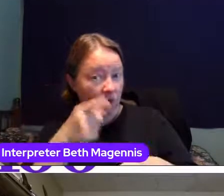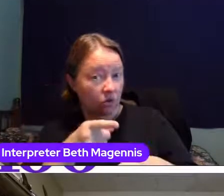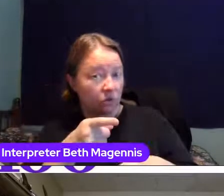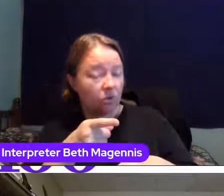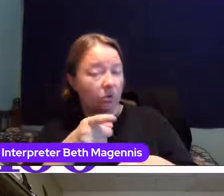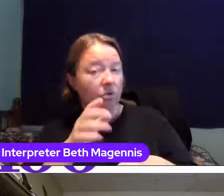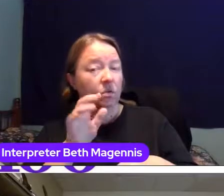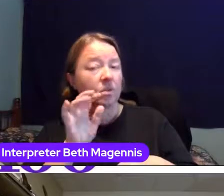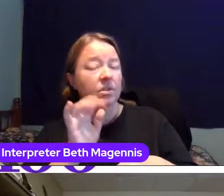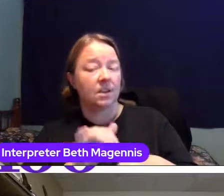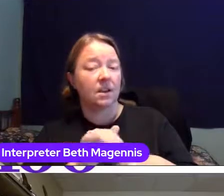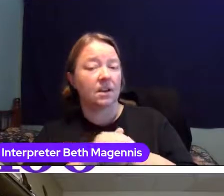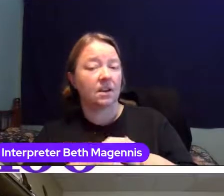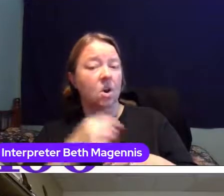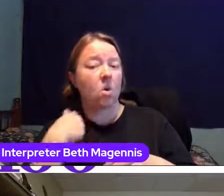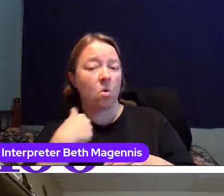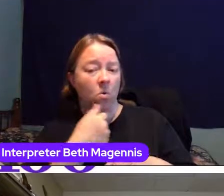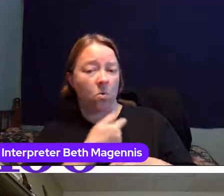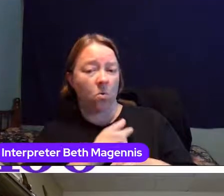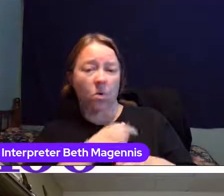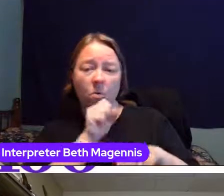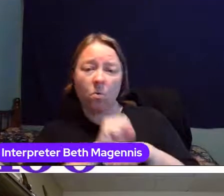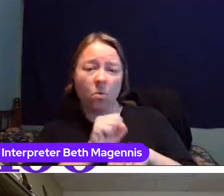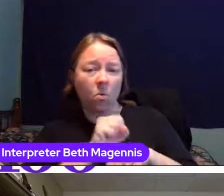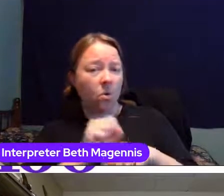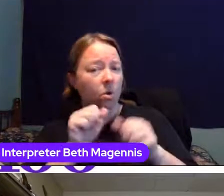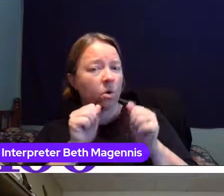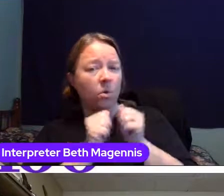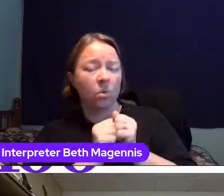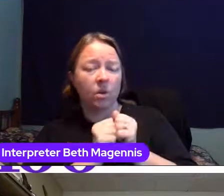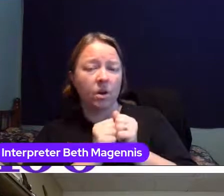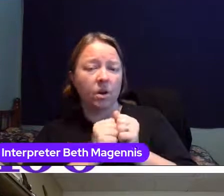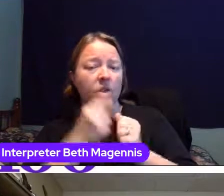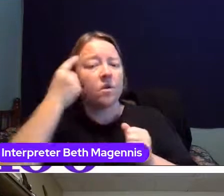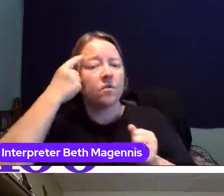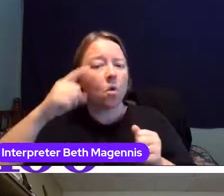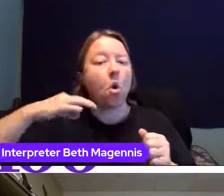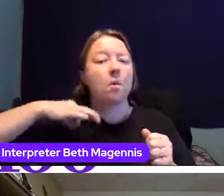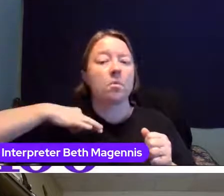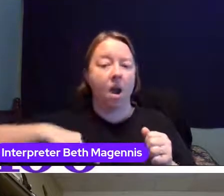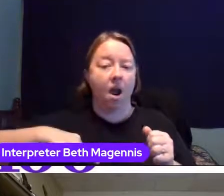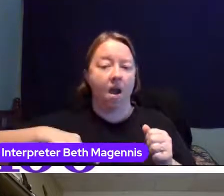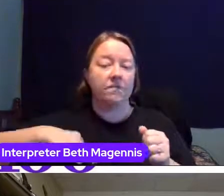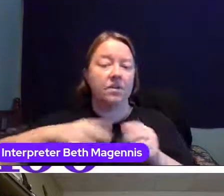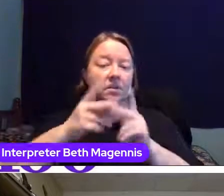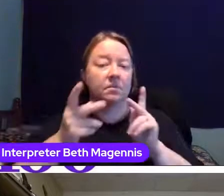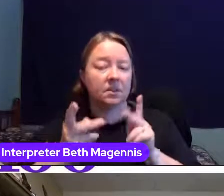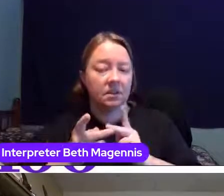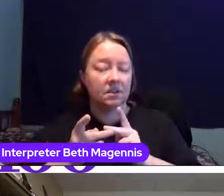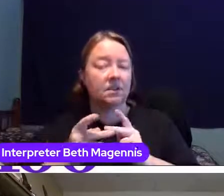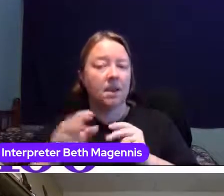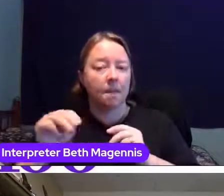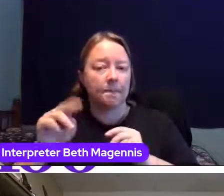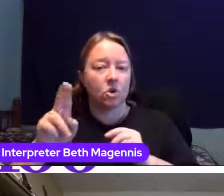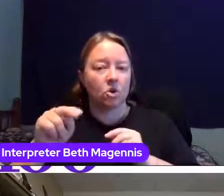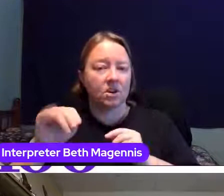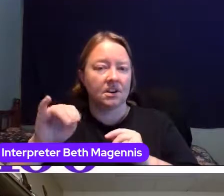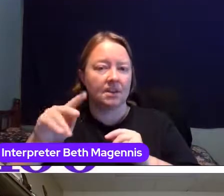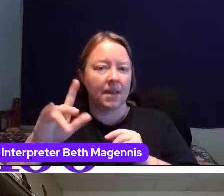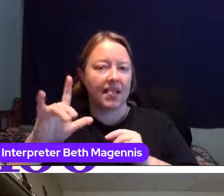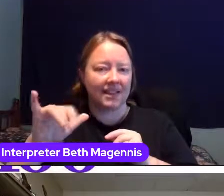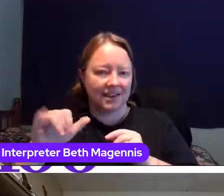that we work with for-profit entities, municipalities on